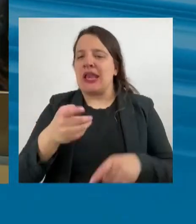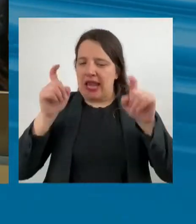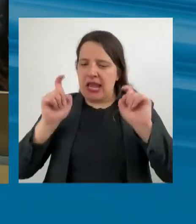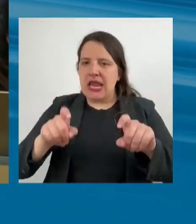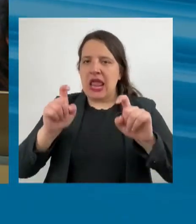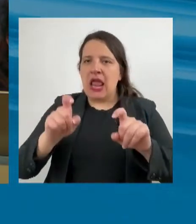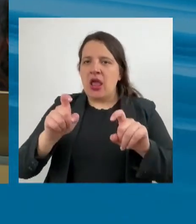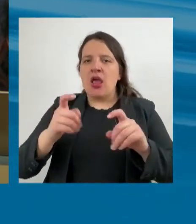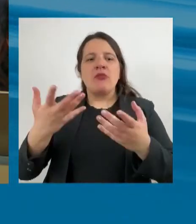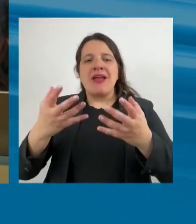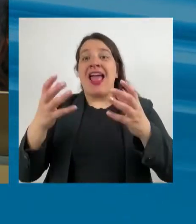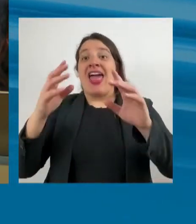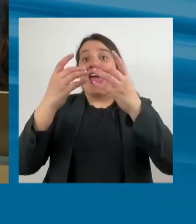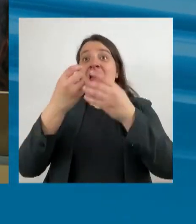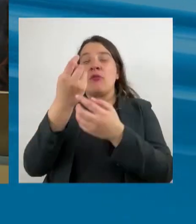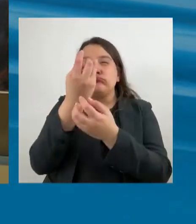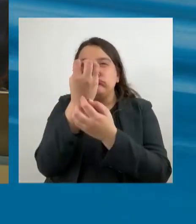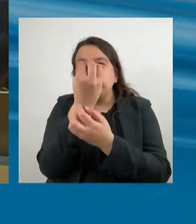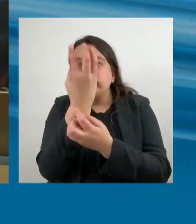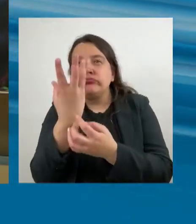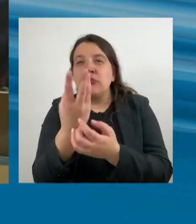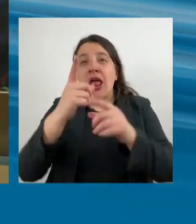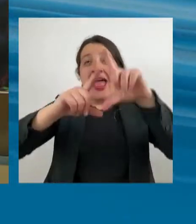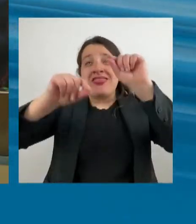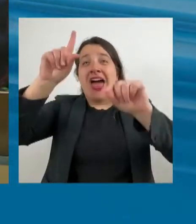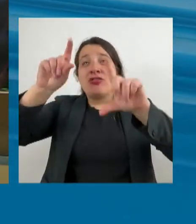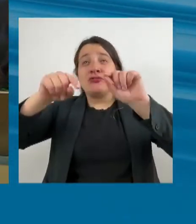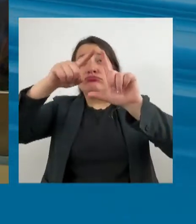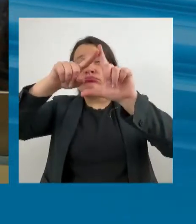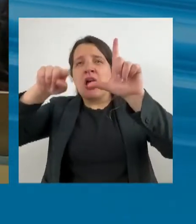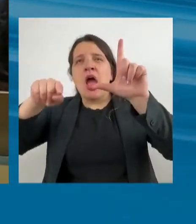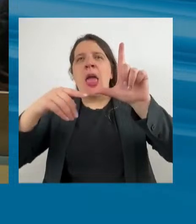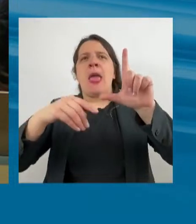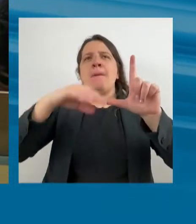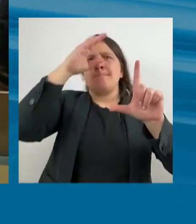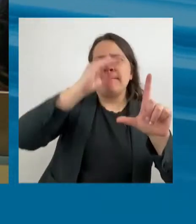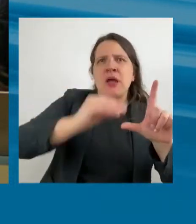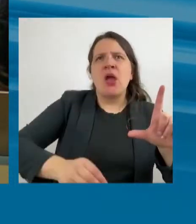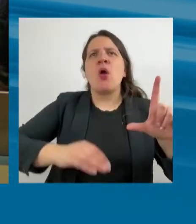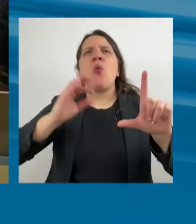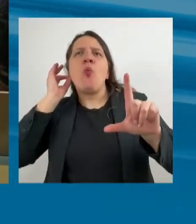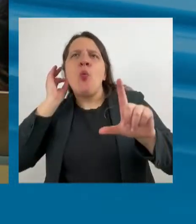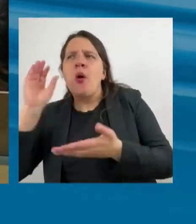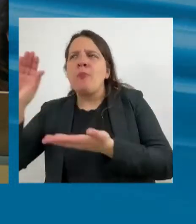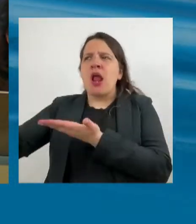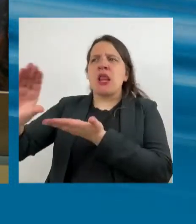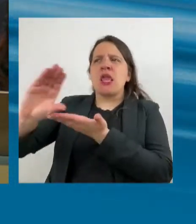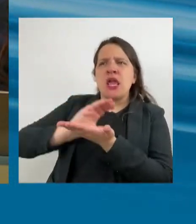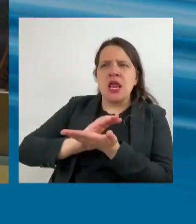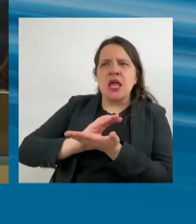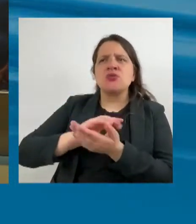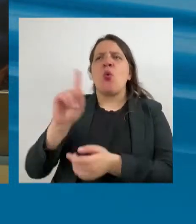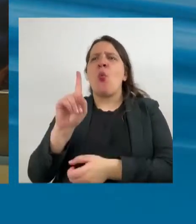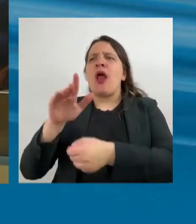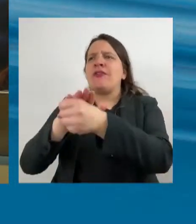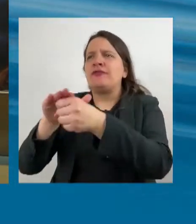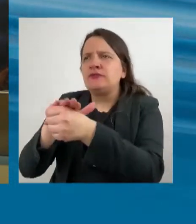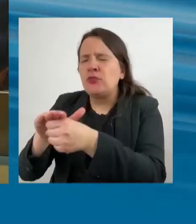the SDSs, which is to desegregate by gender, by